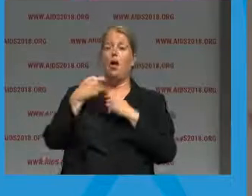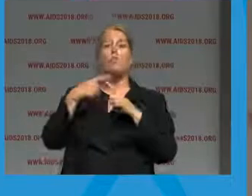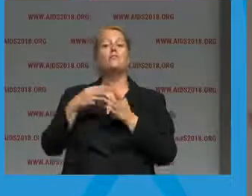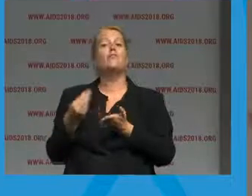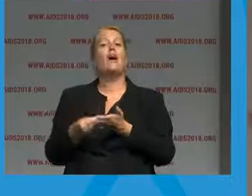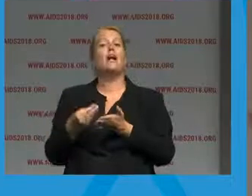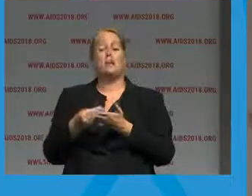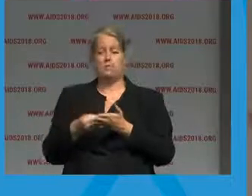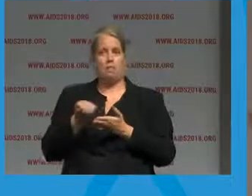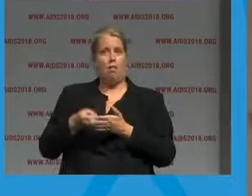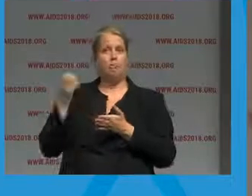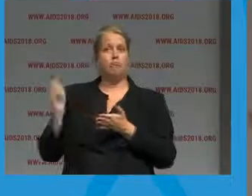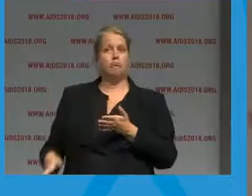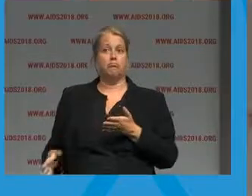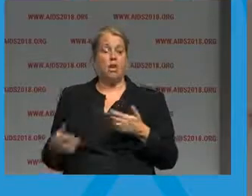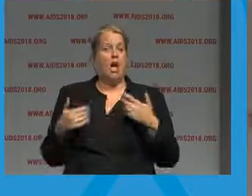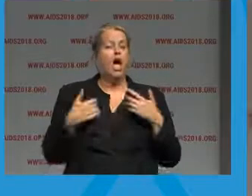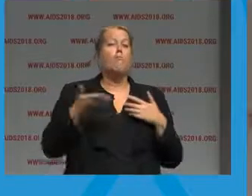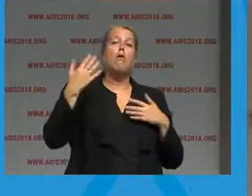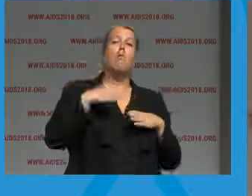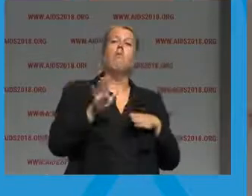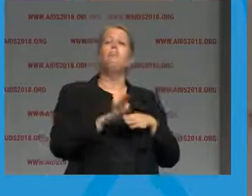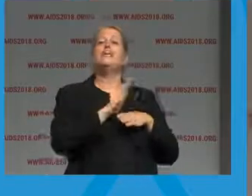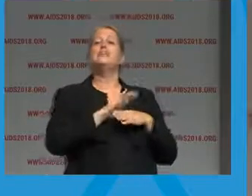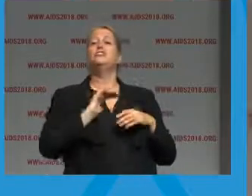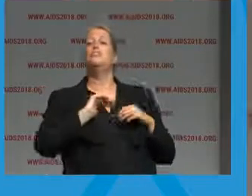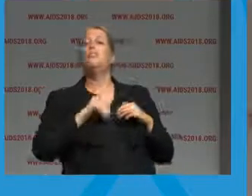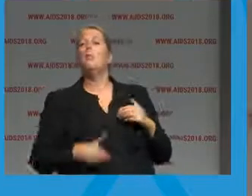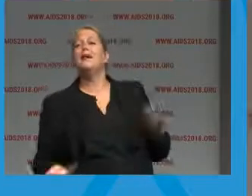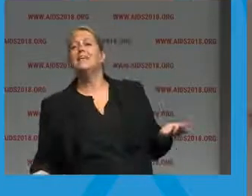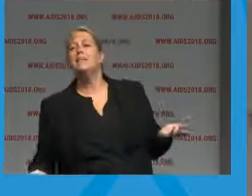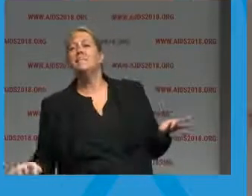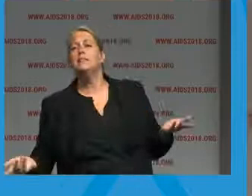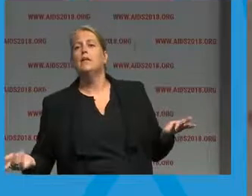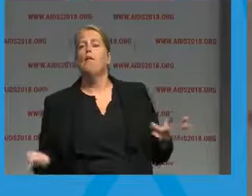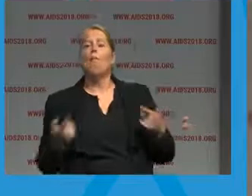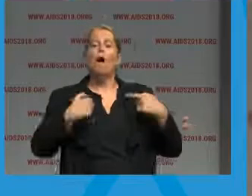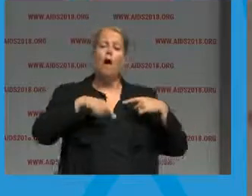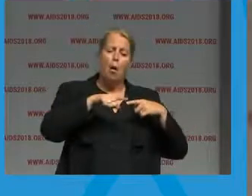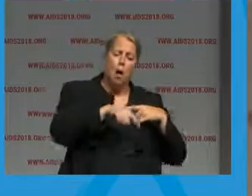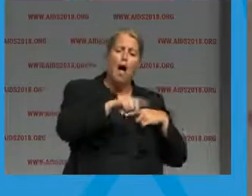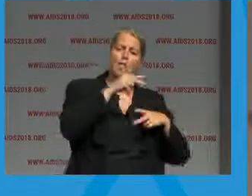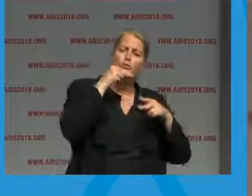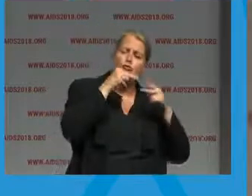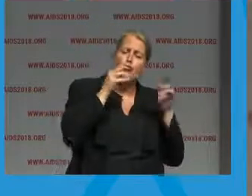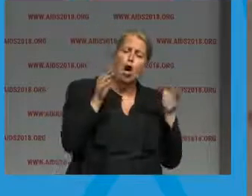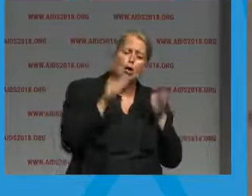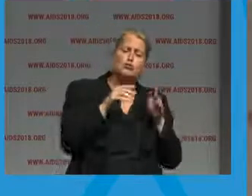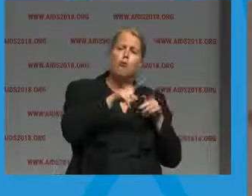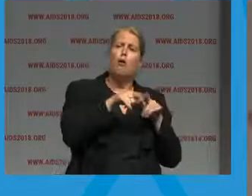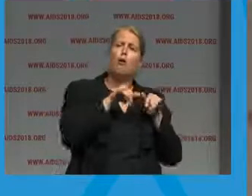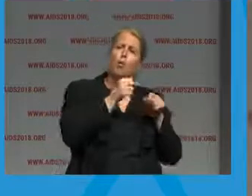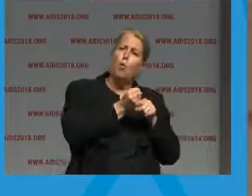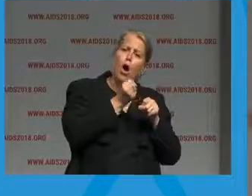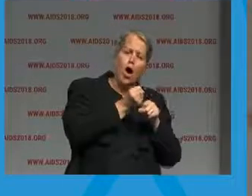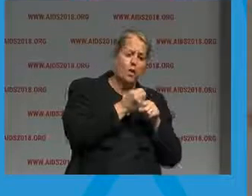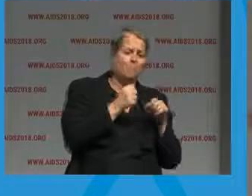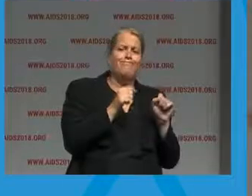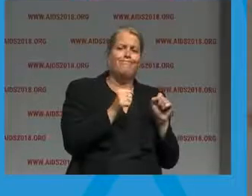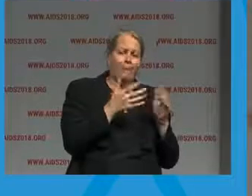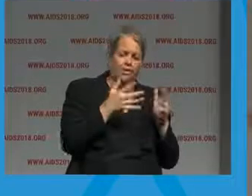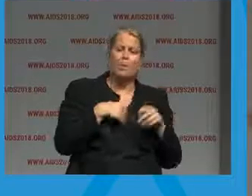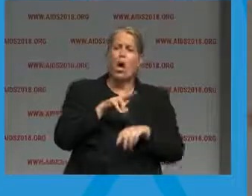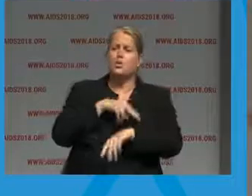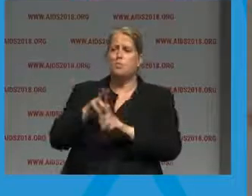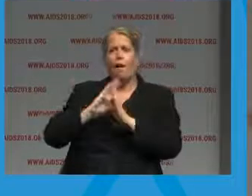I was just a businesswoman then. Instead of me staying in my little restaurant to work, I had to go to the hospital back and forth. That